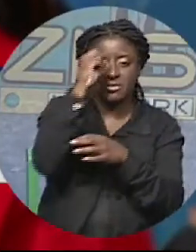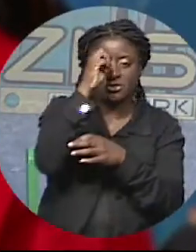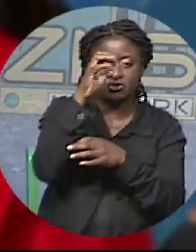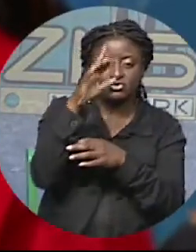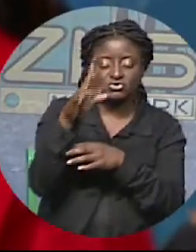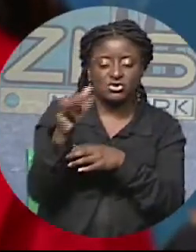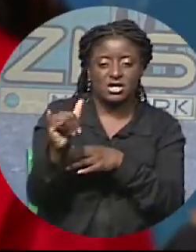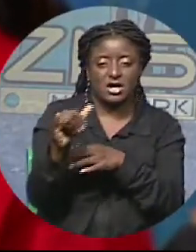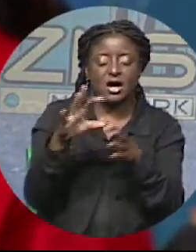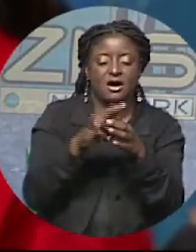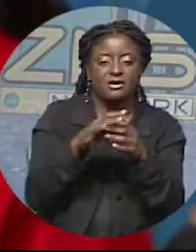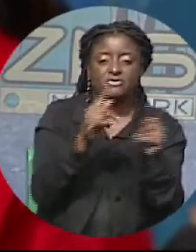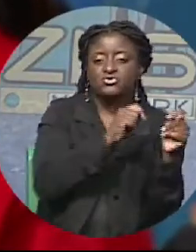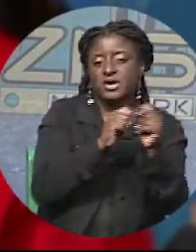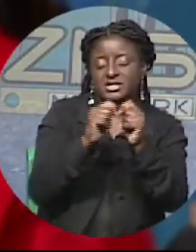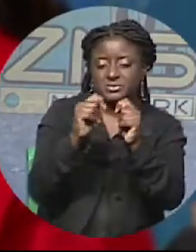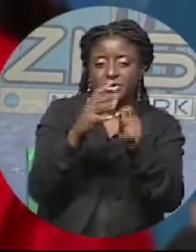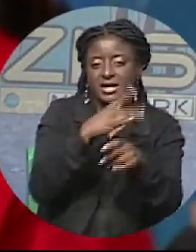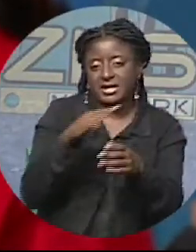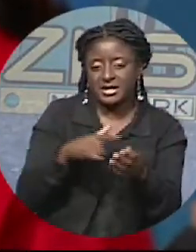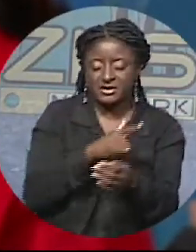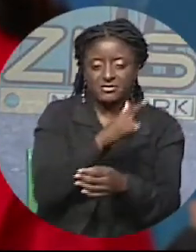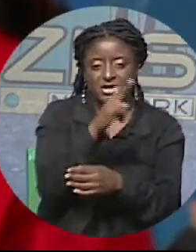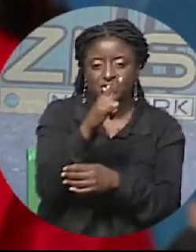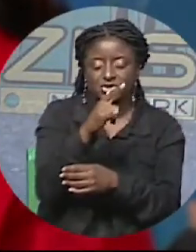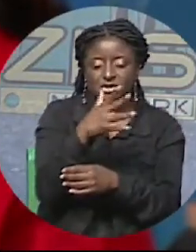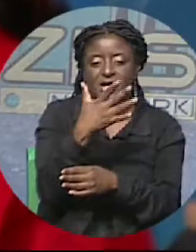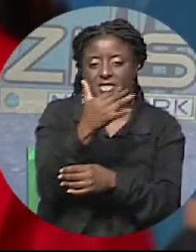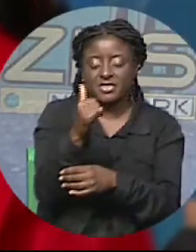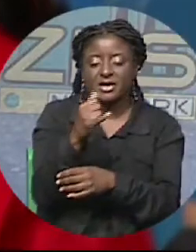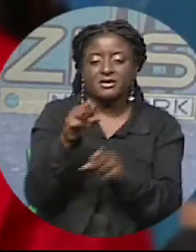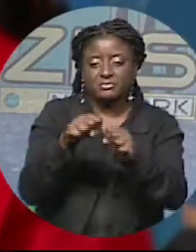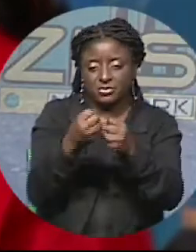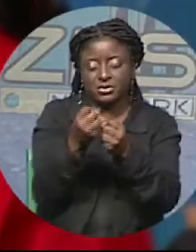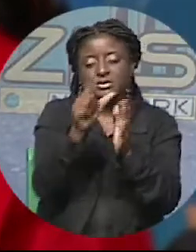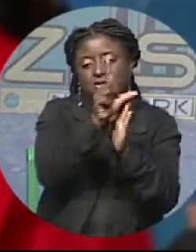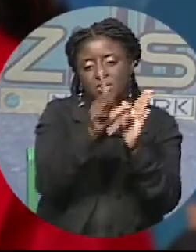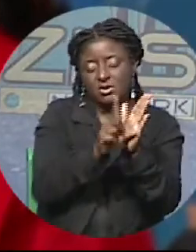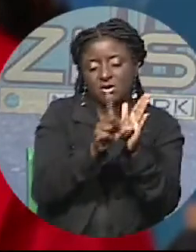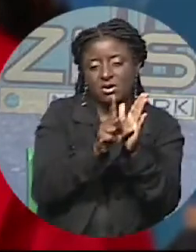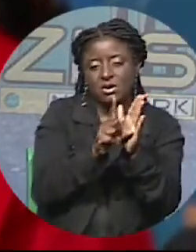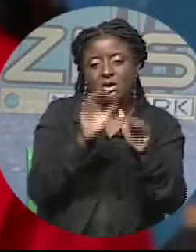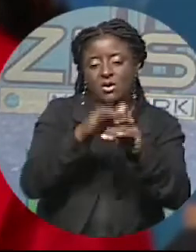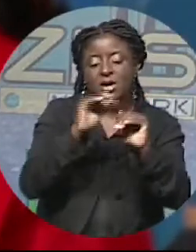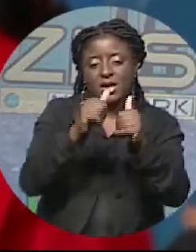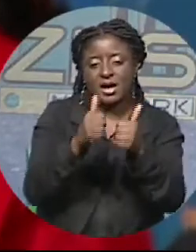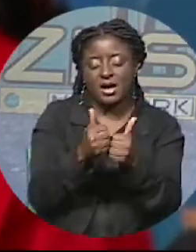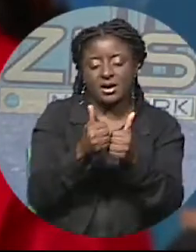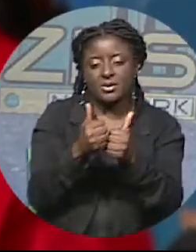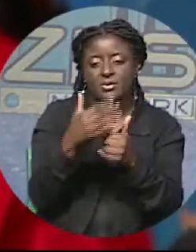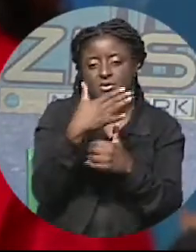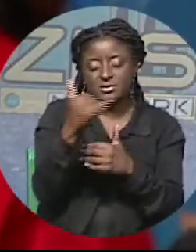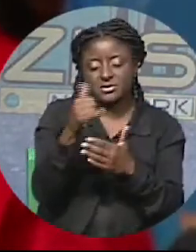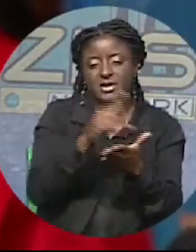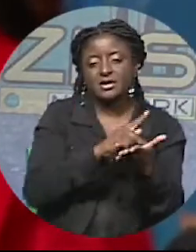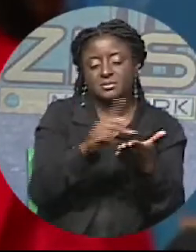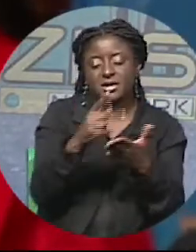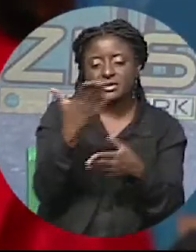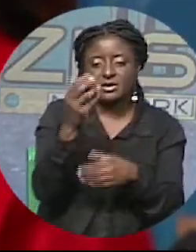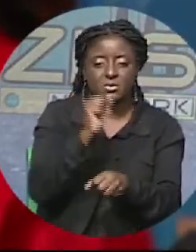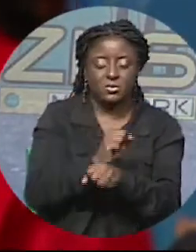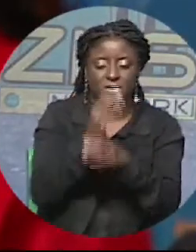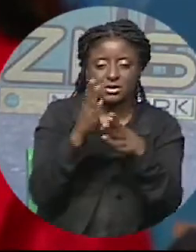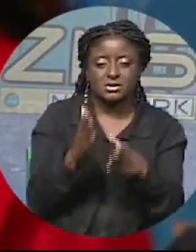government, has violated and continues to break the law with regards to how it compensates its workers